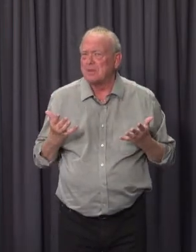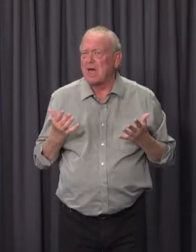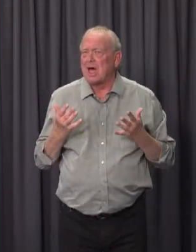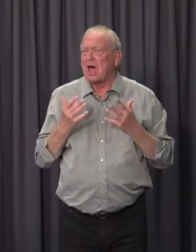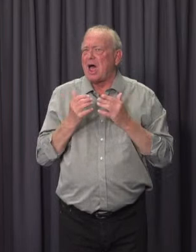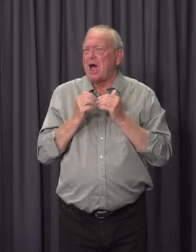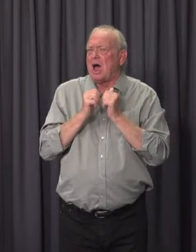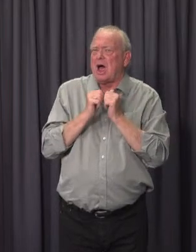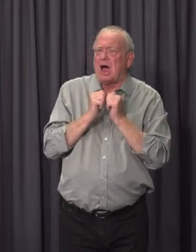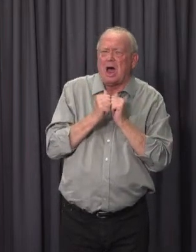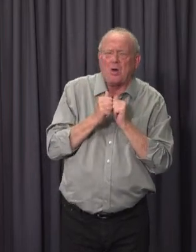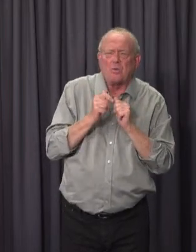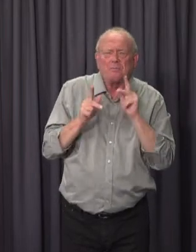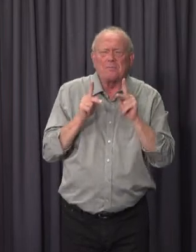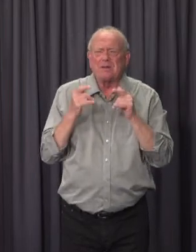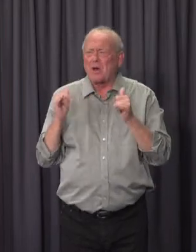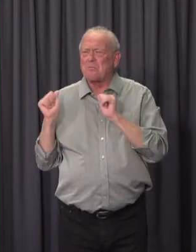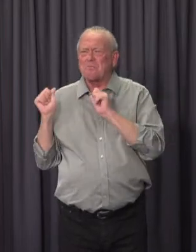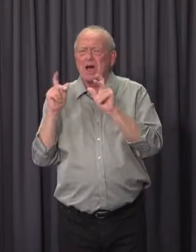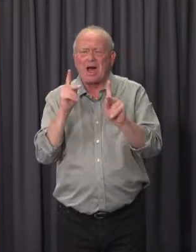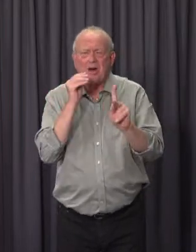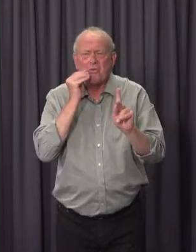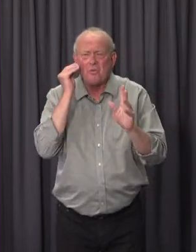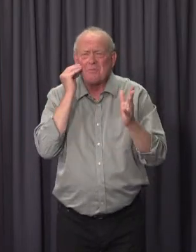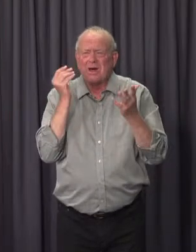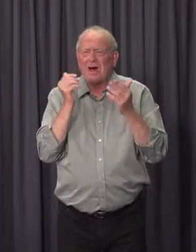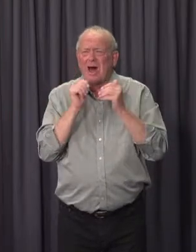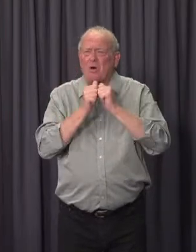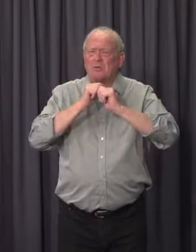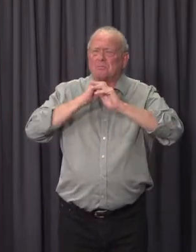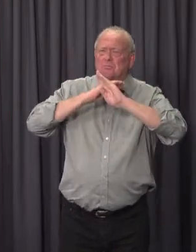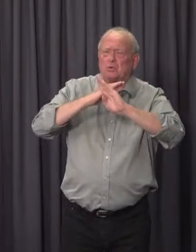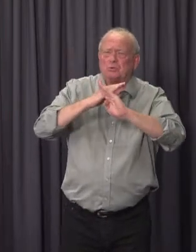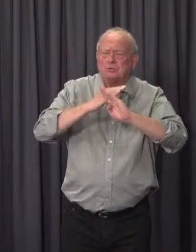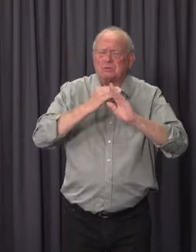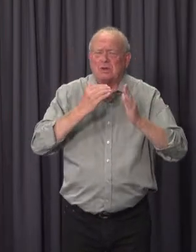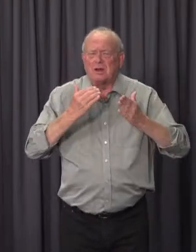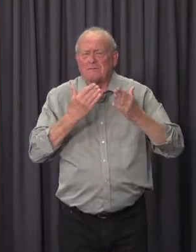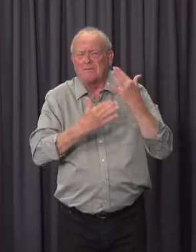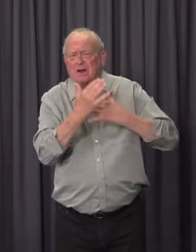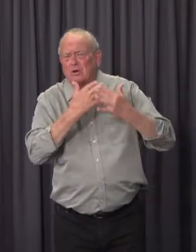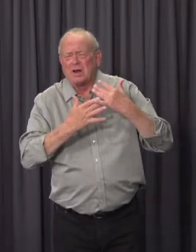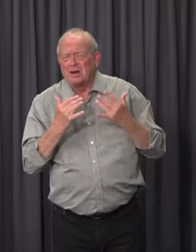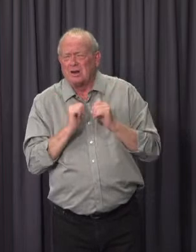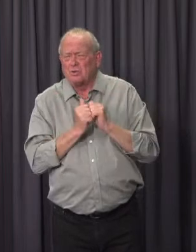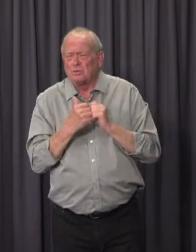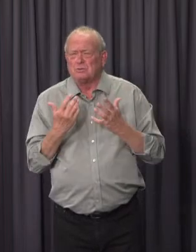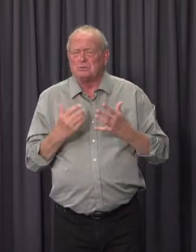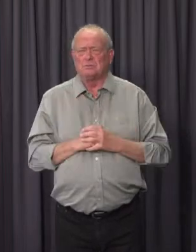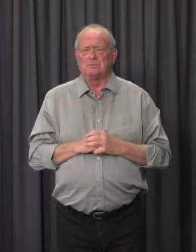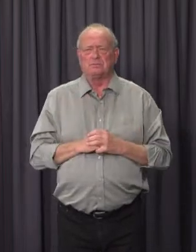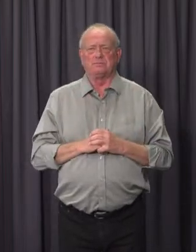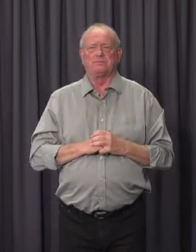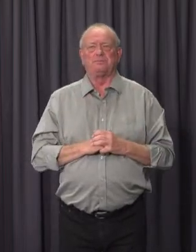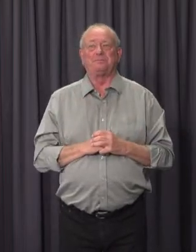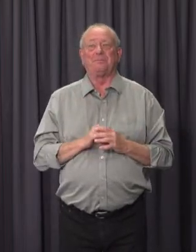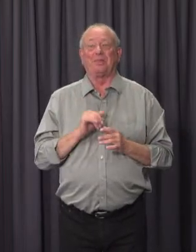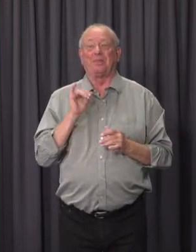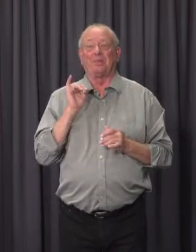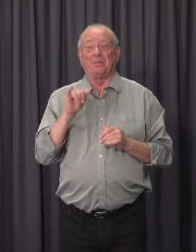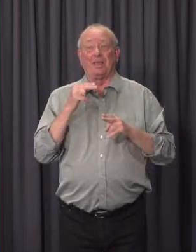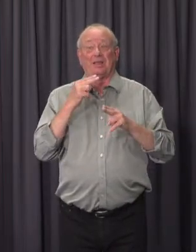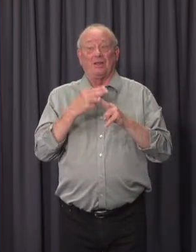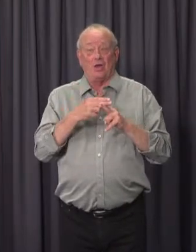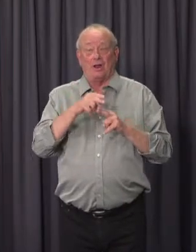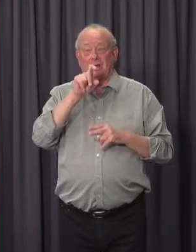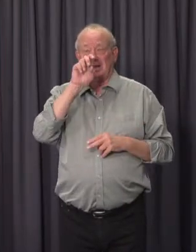community. Thanks, Nicole. The wildfire, the Eagle Complex is a series of fires,